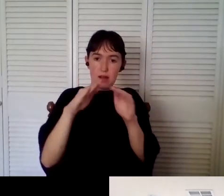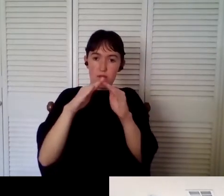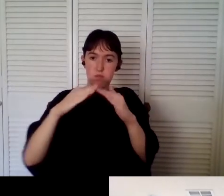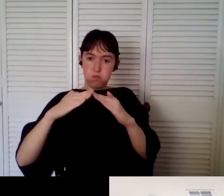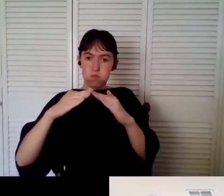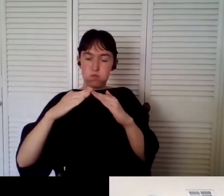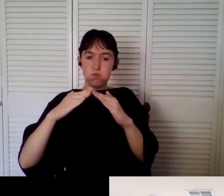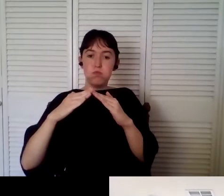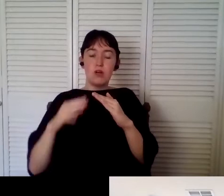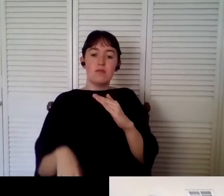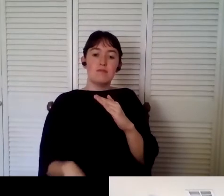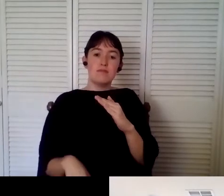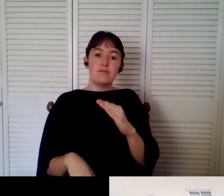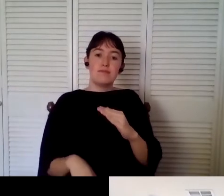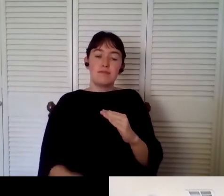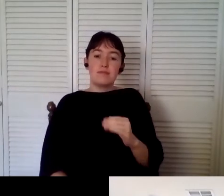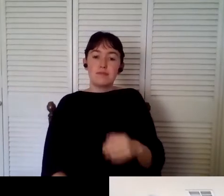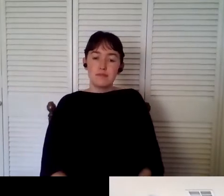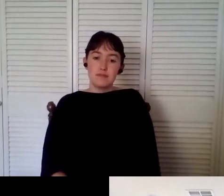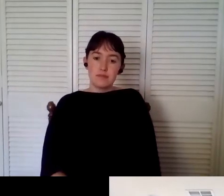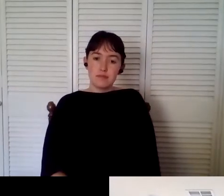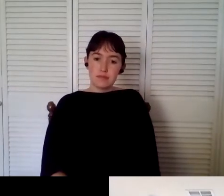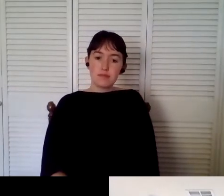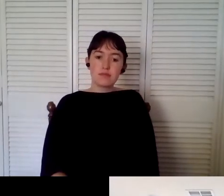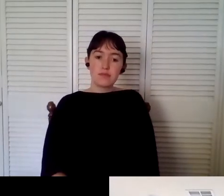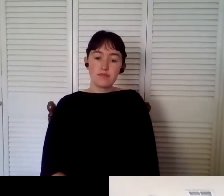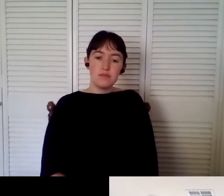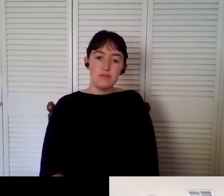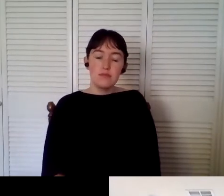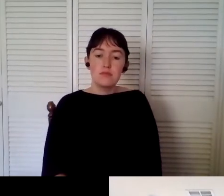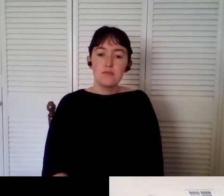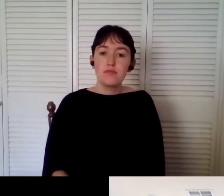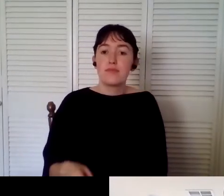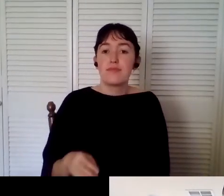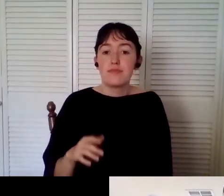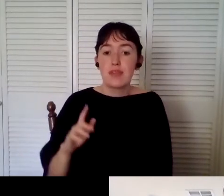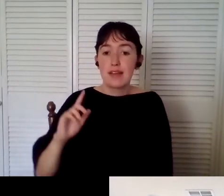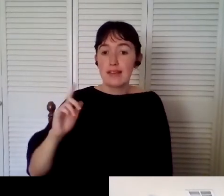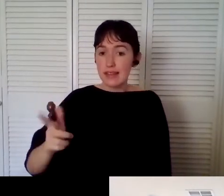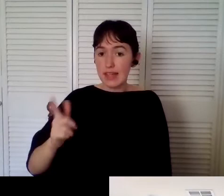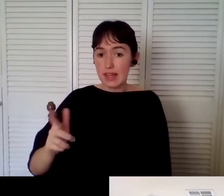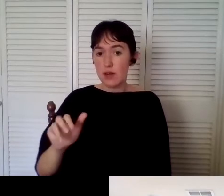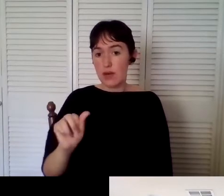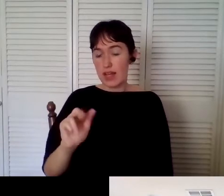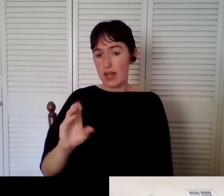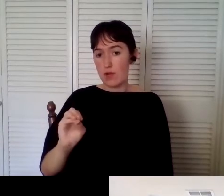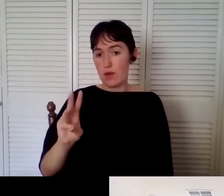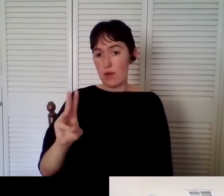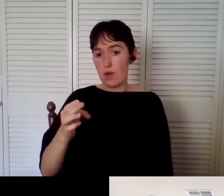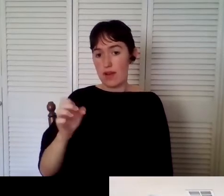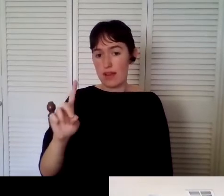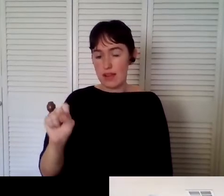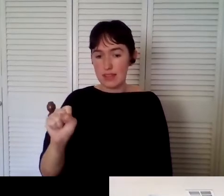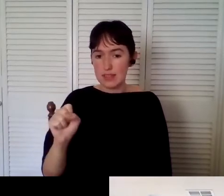you're going to penetrate. And some very late arrowheads are not only really tiny,